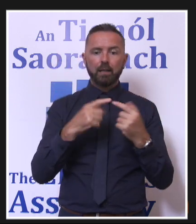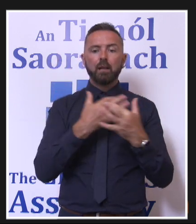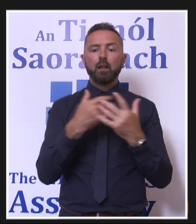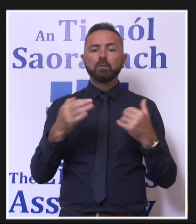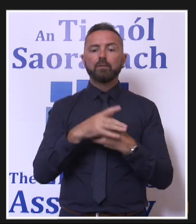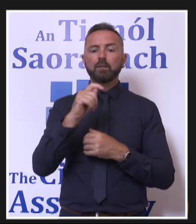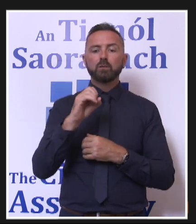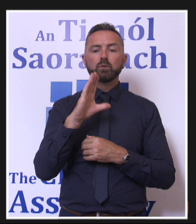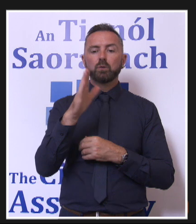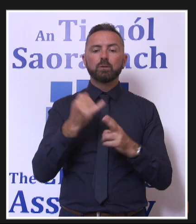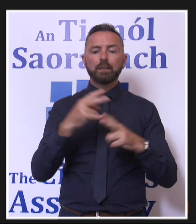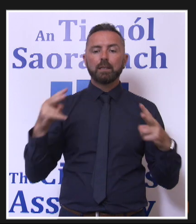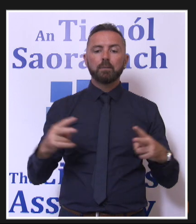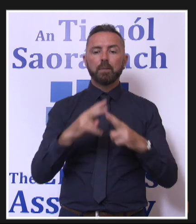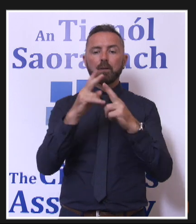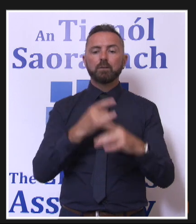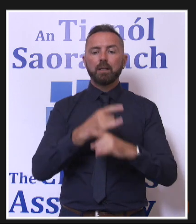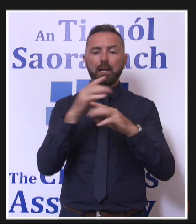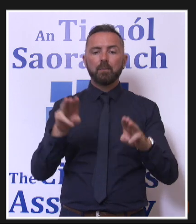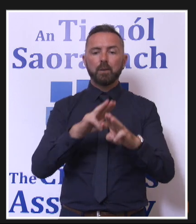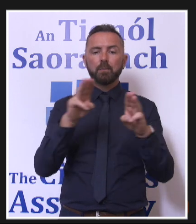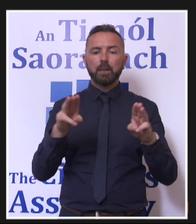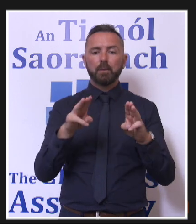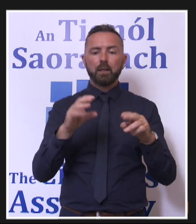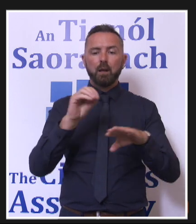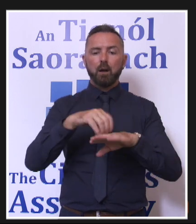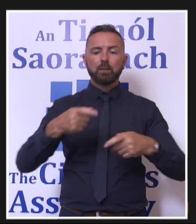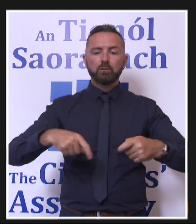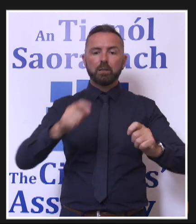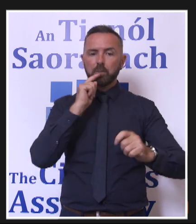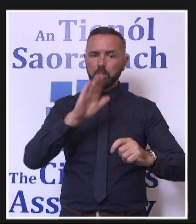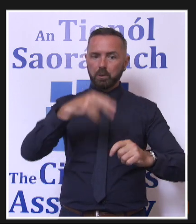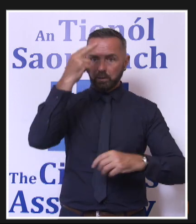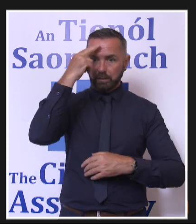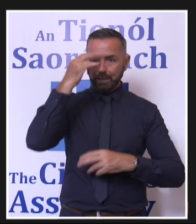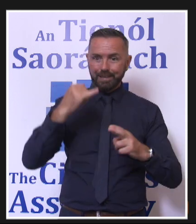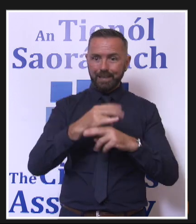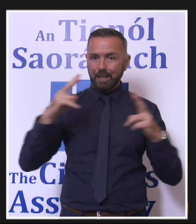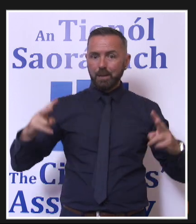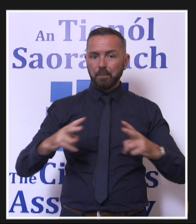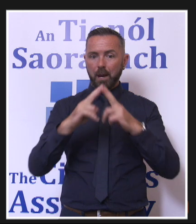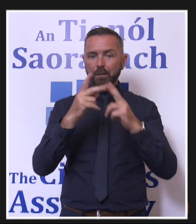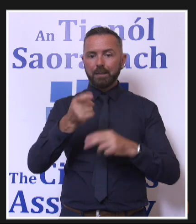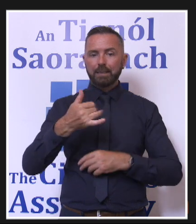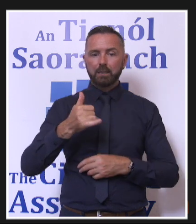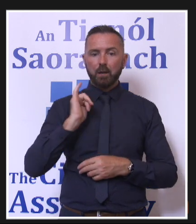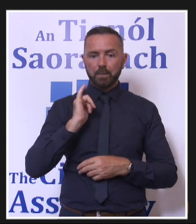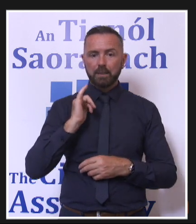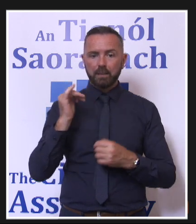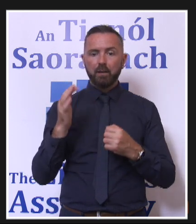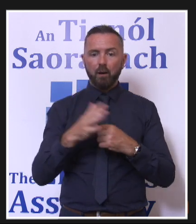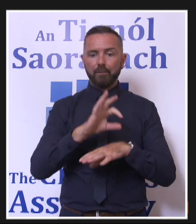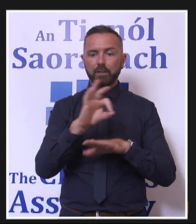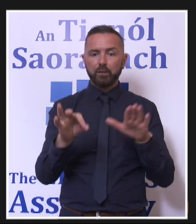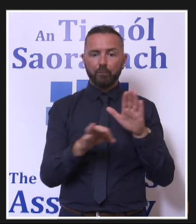dispositive in Paris in order to help people in the street. But you have to understand that in Paris, this is a competency, a mission of the state. So